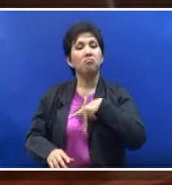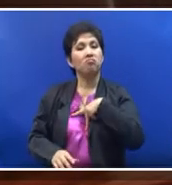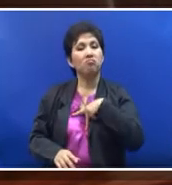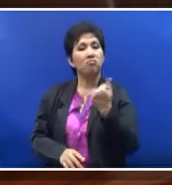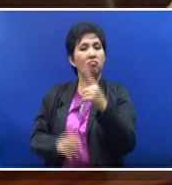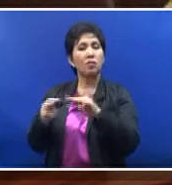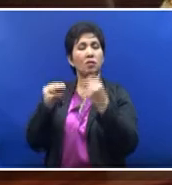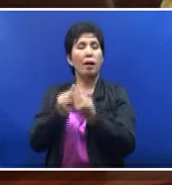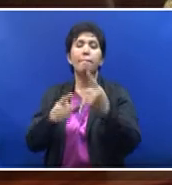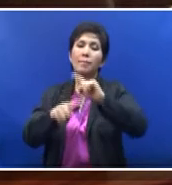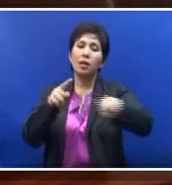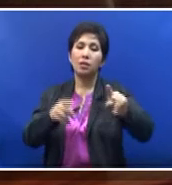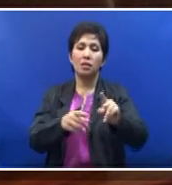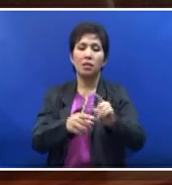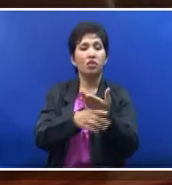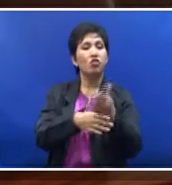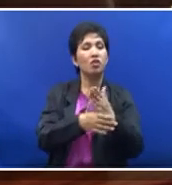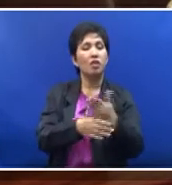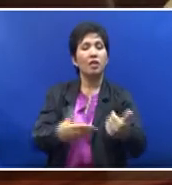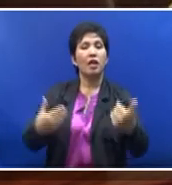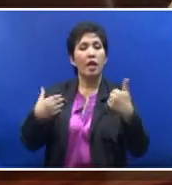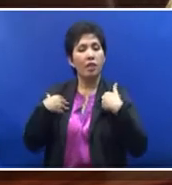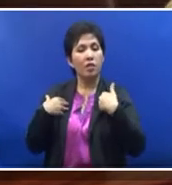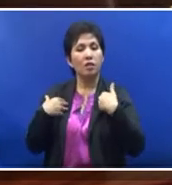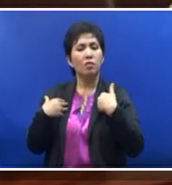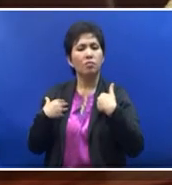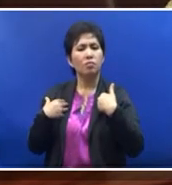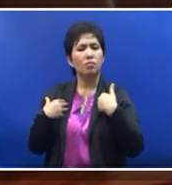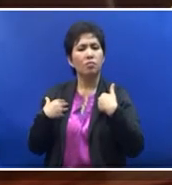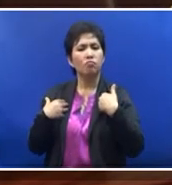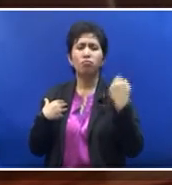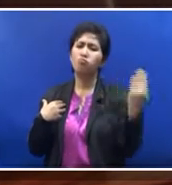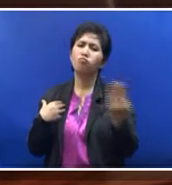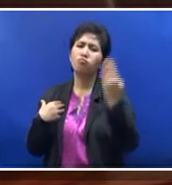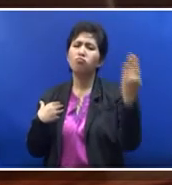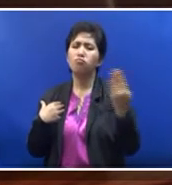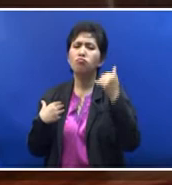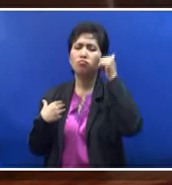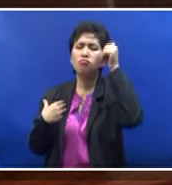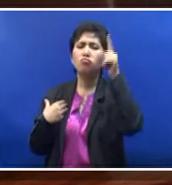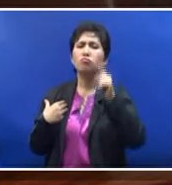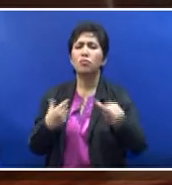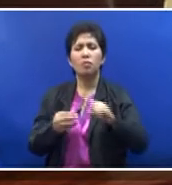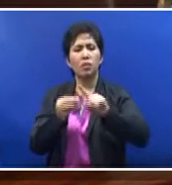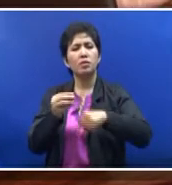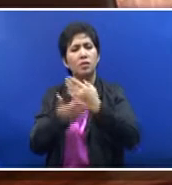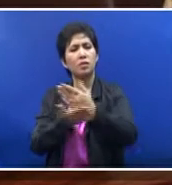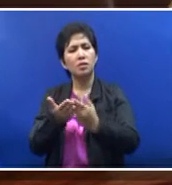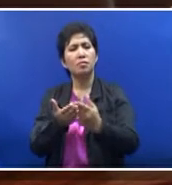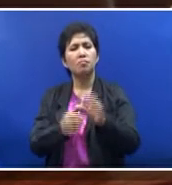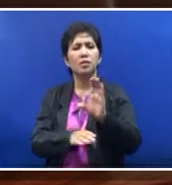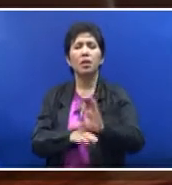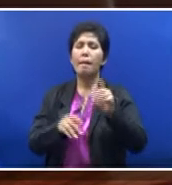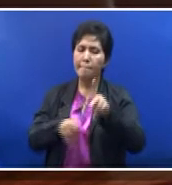individual, but they share, meaning that they have the mutual understanding about certain action. Okay, the other people